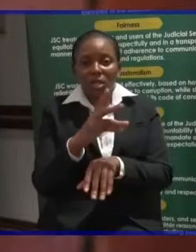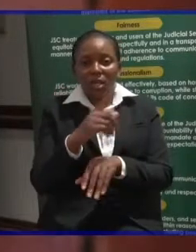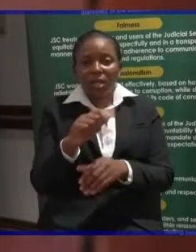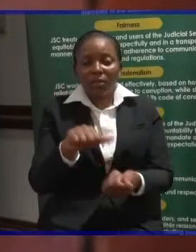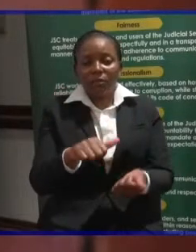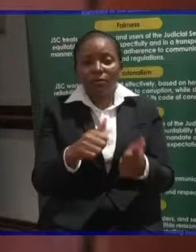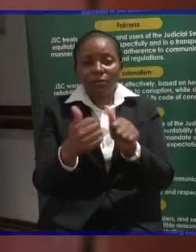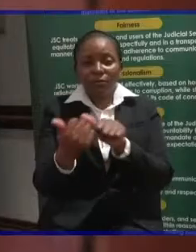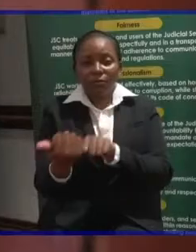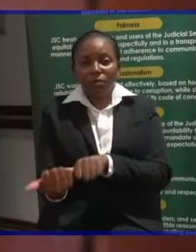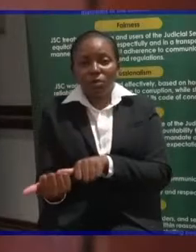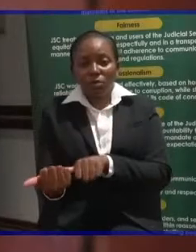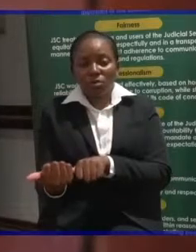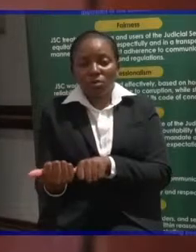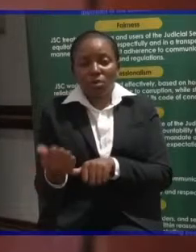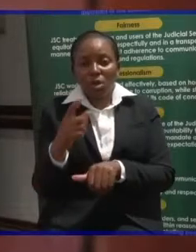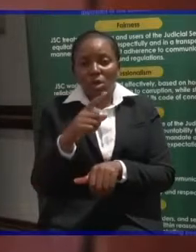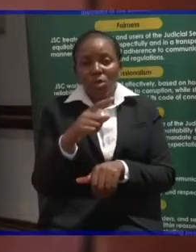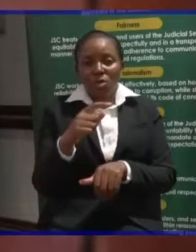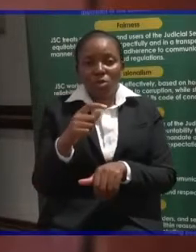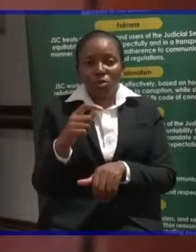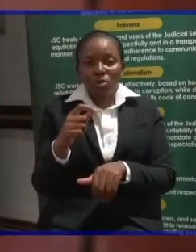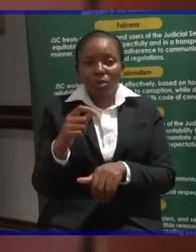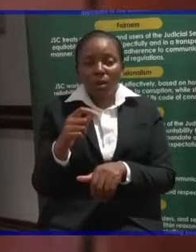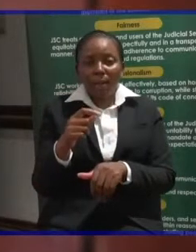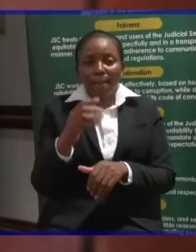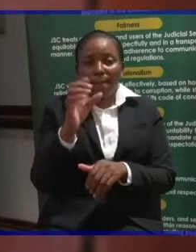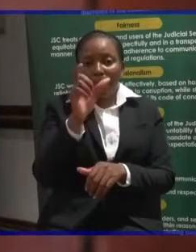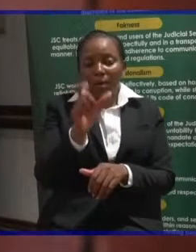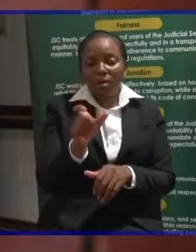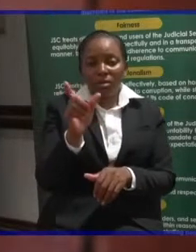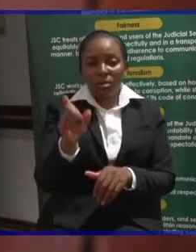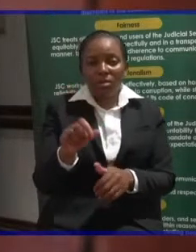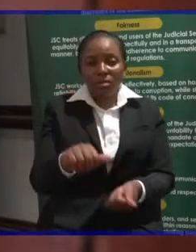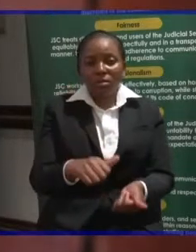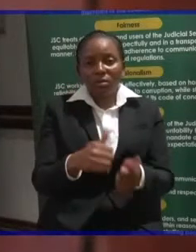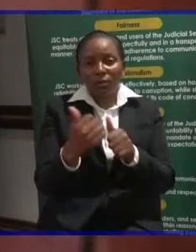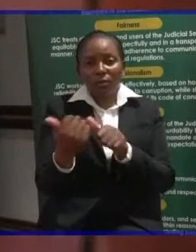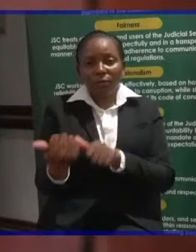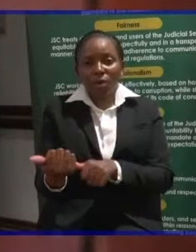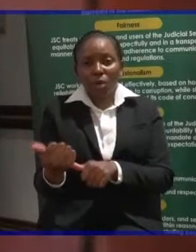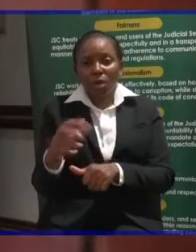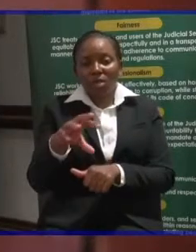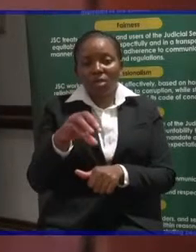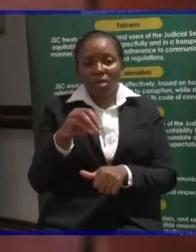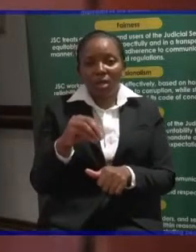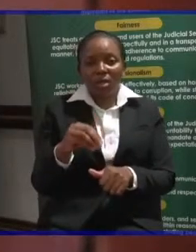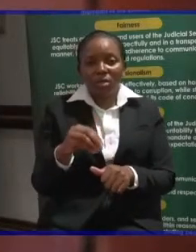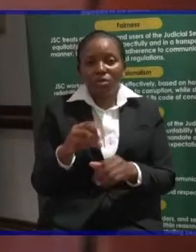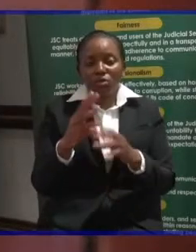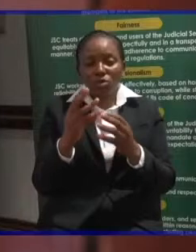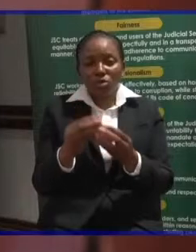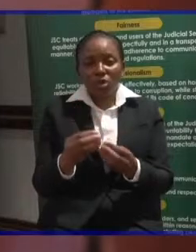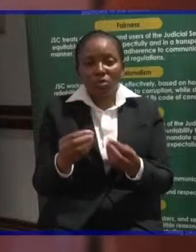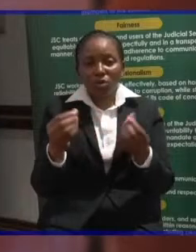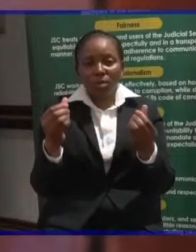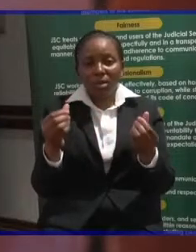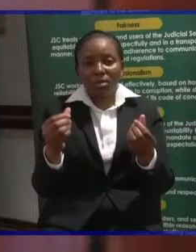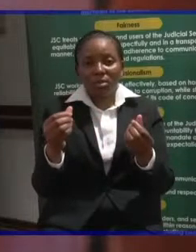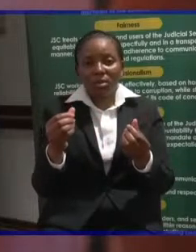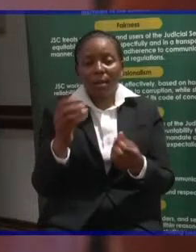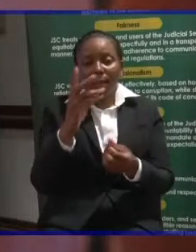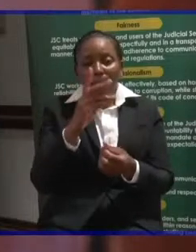fails and then the parties fail to get to a settlement, he may